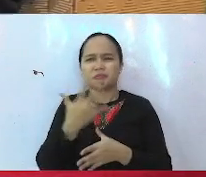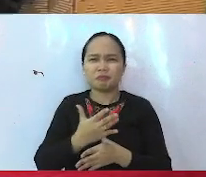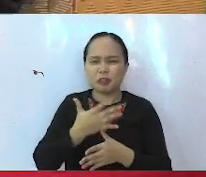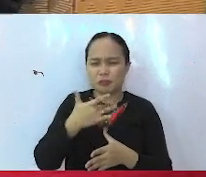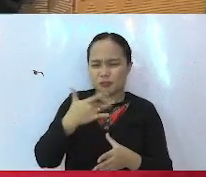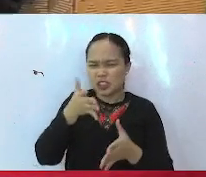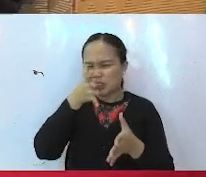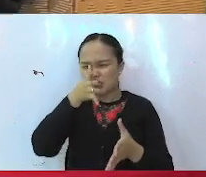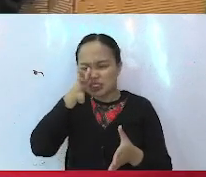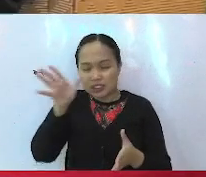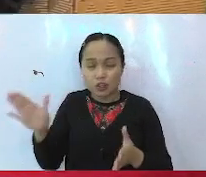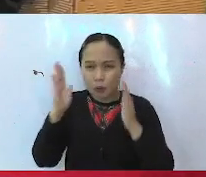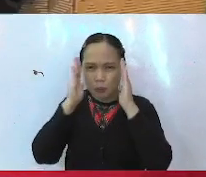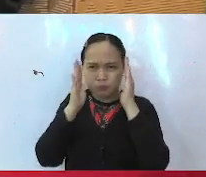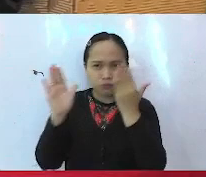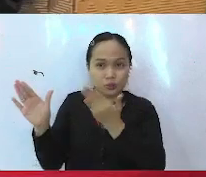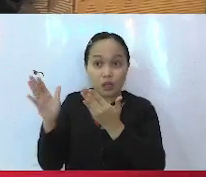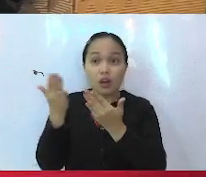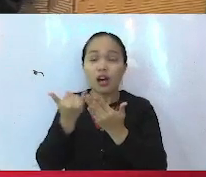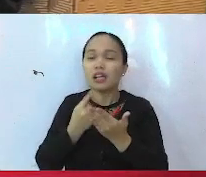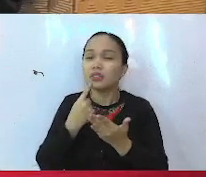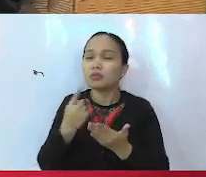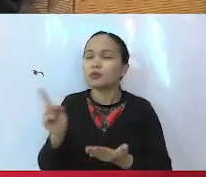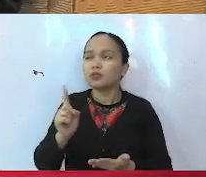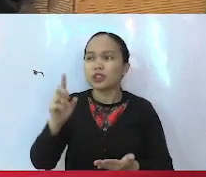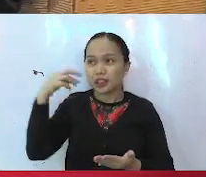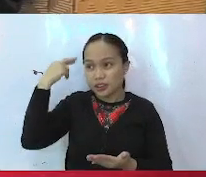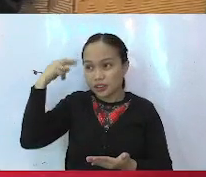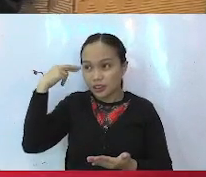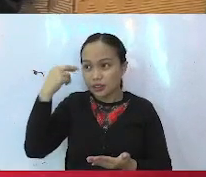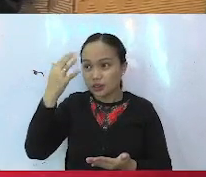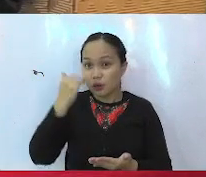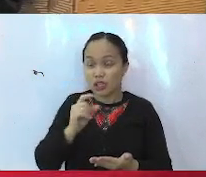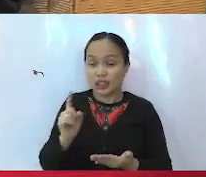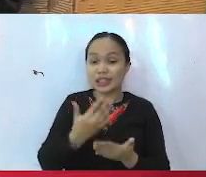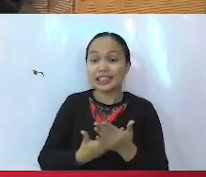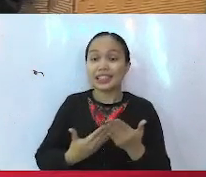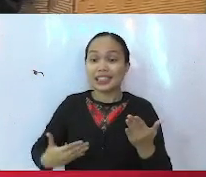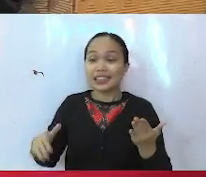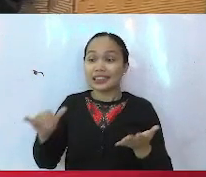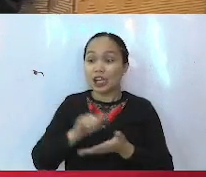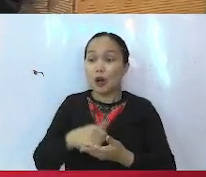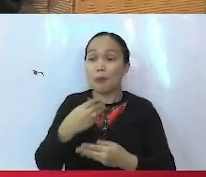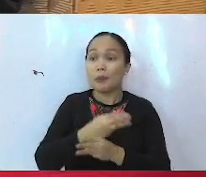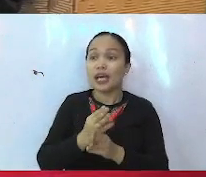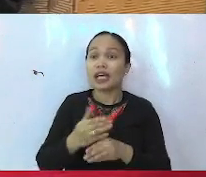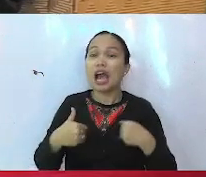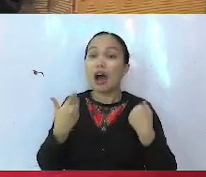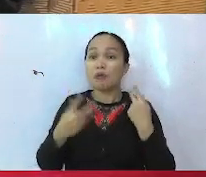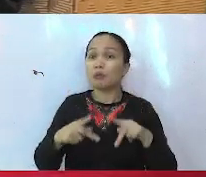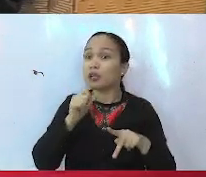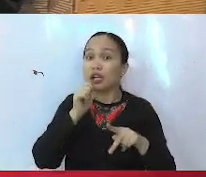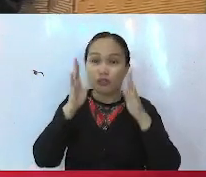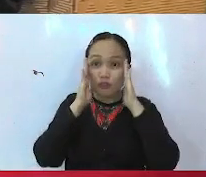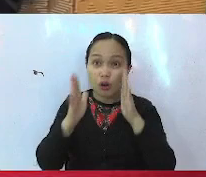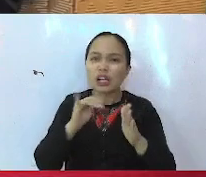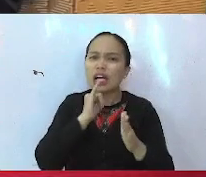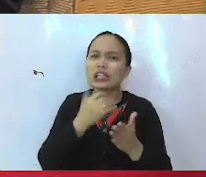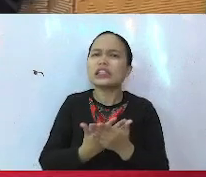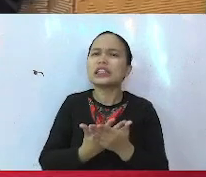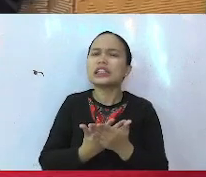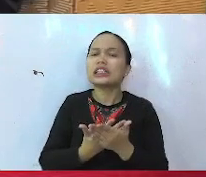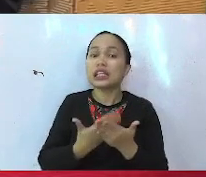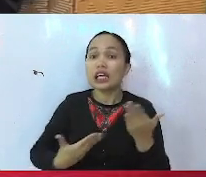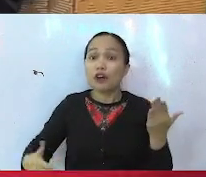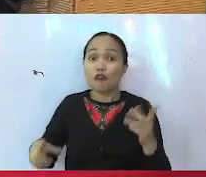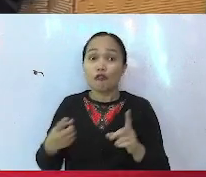before, that the reason of our, or the things that sidetracks these young people are the things that are coming from the West. You know,